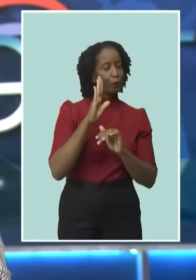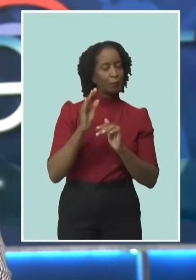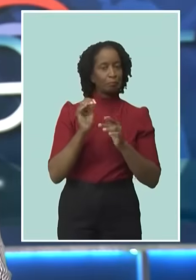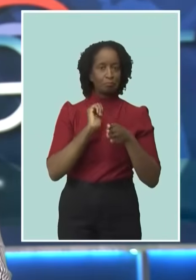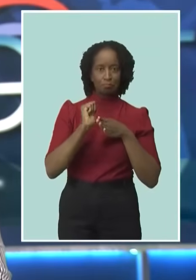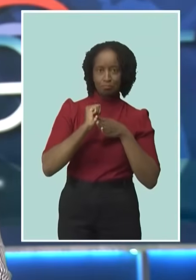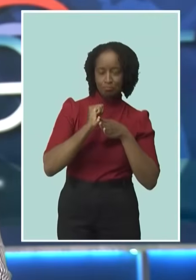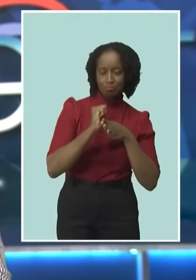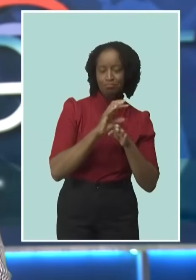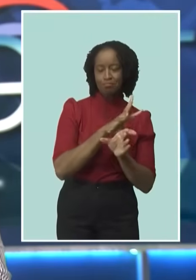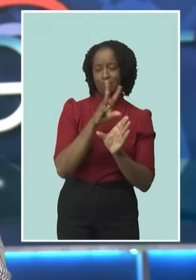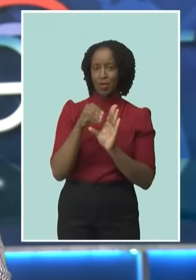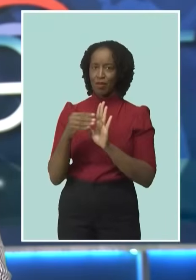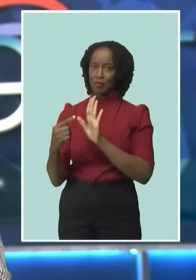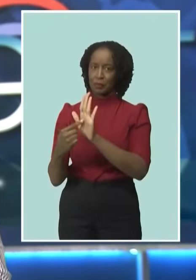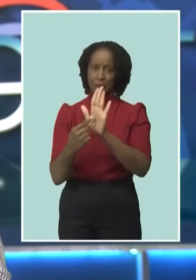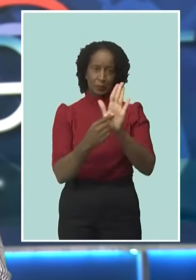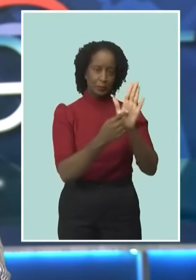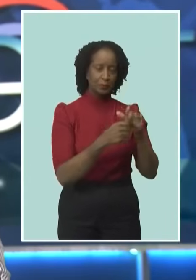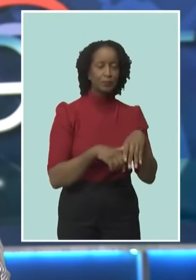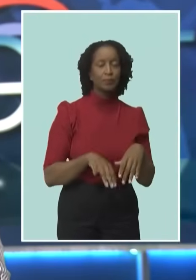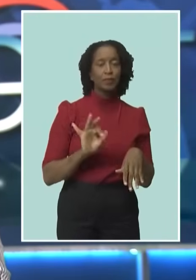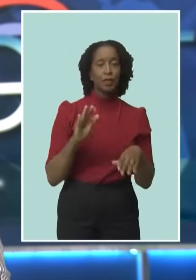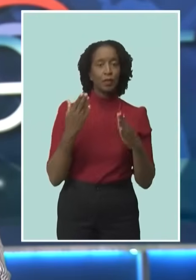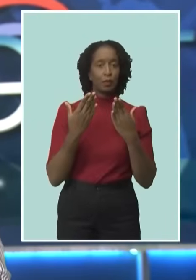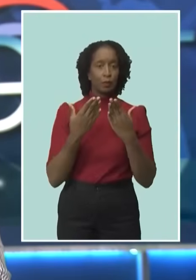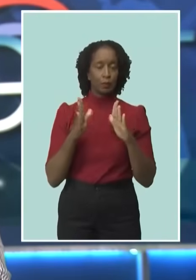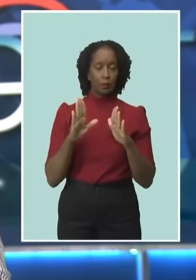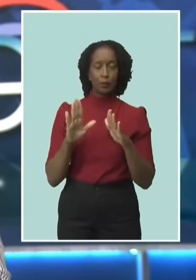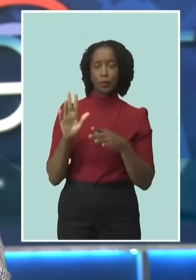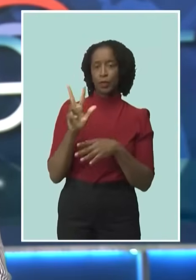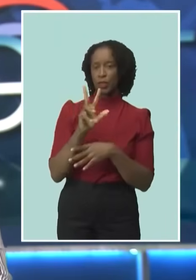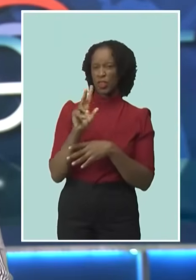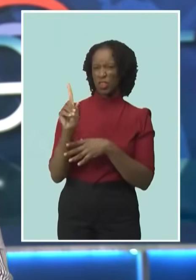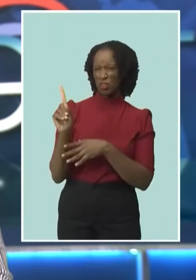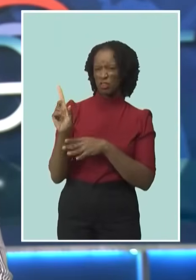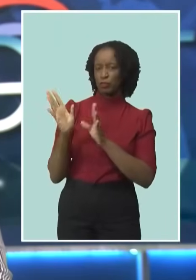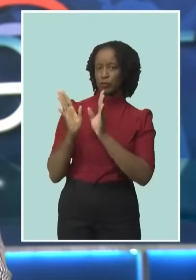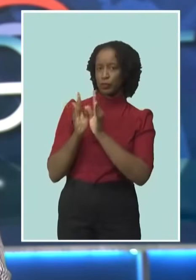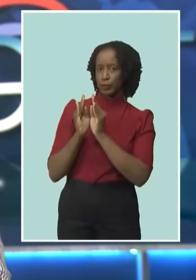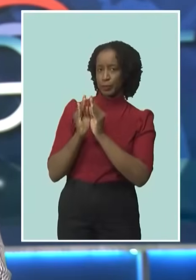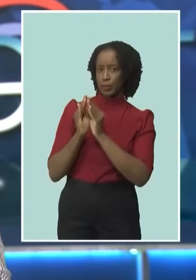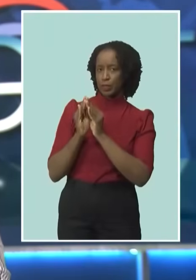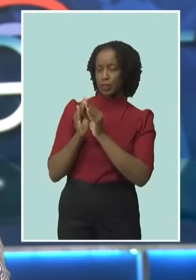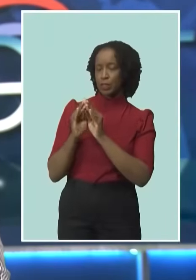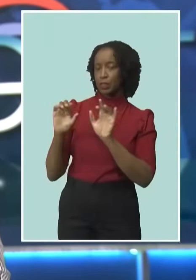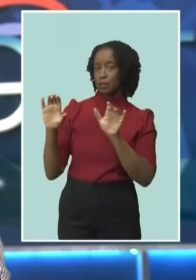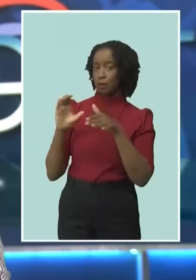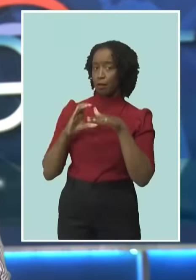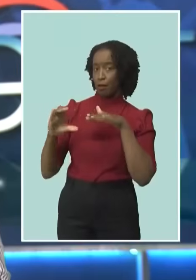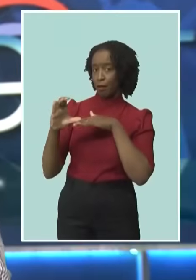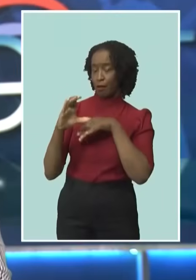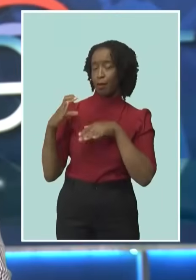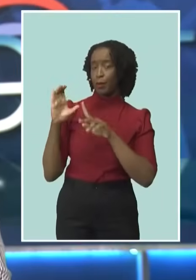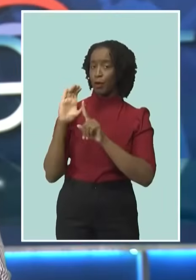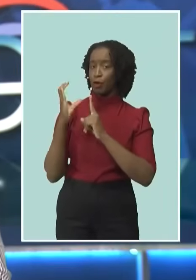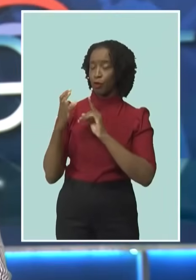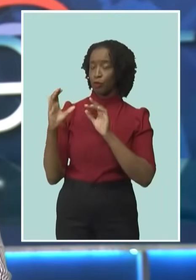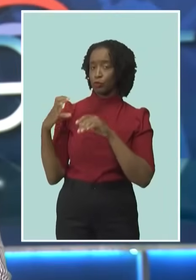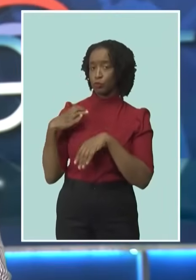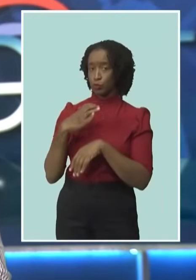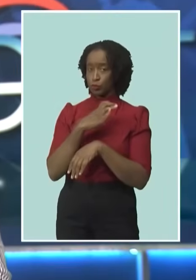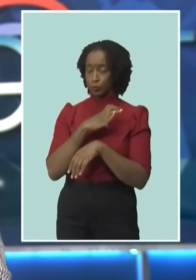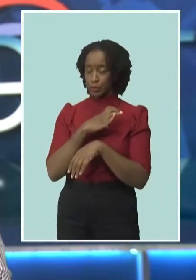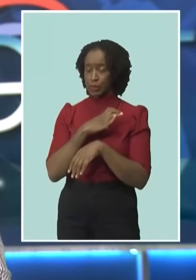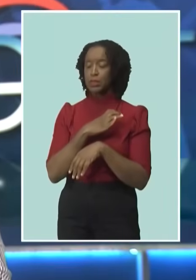talents. Following the opening of the 31st meeting of the Regional Cultural Committee at the Lloyd Erskine Sandiford Centre, the festival